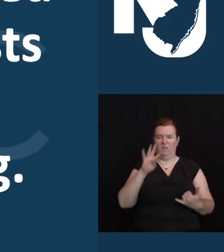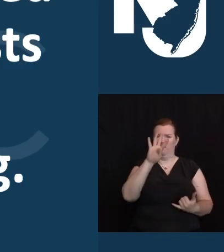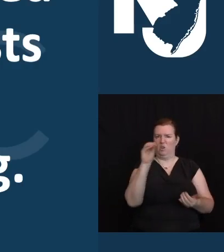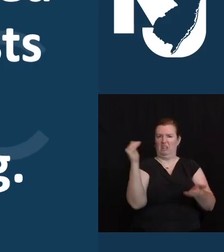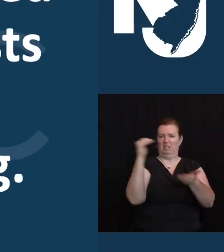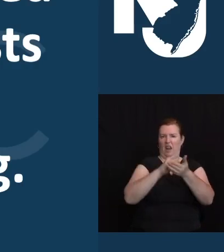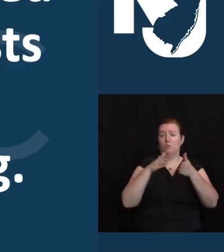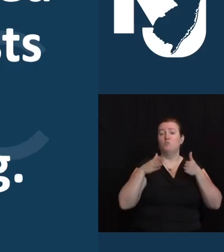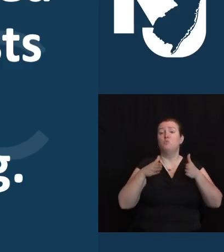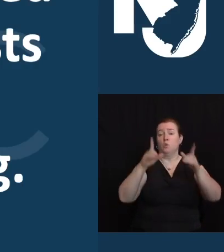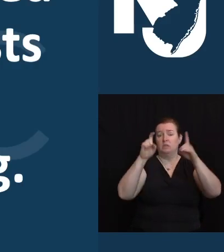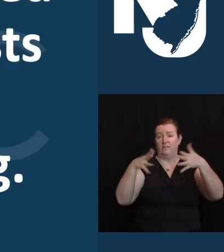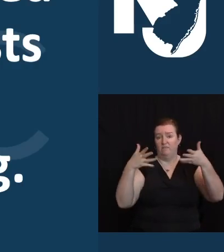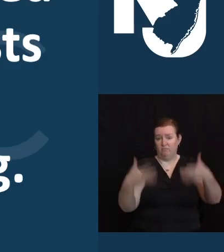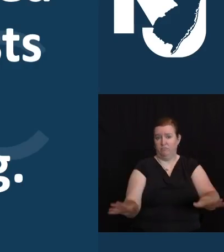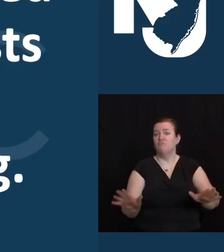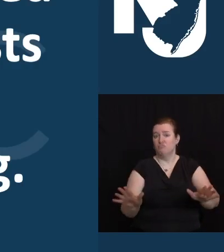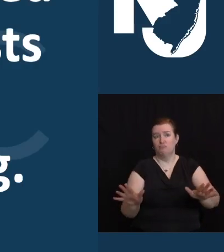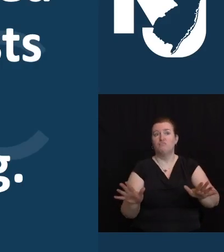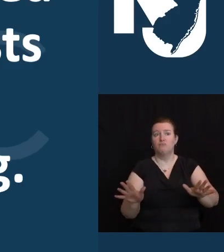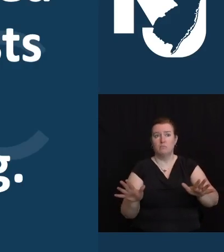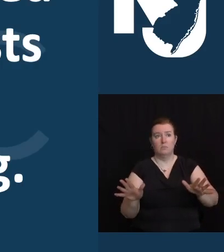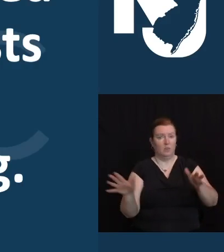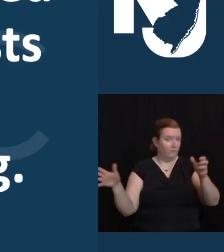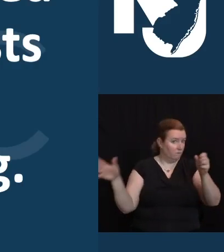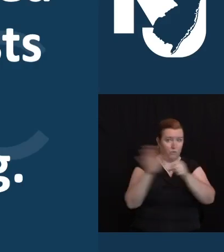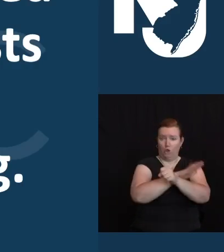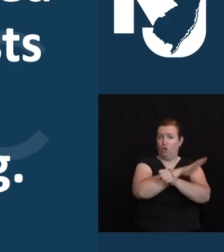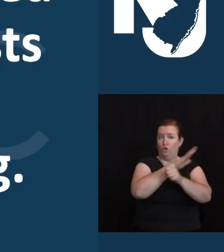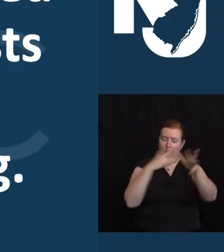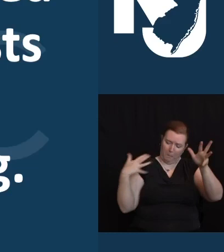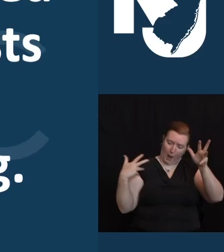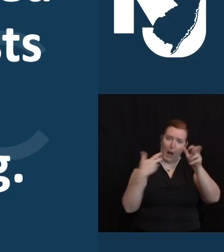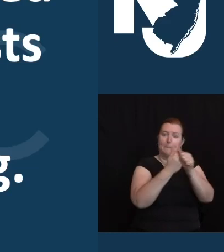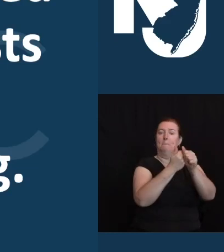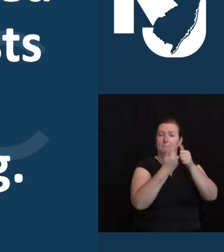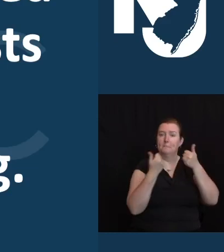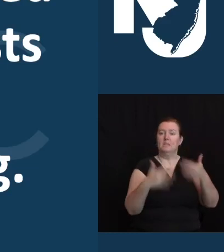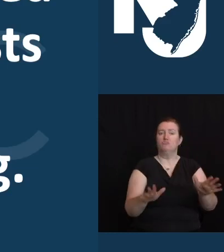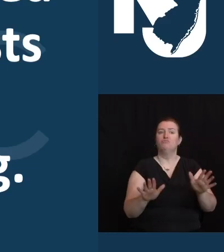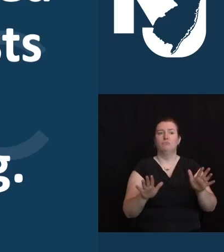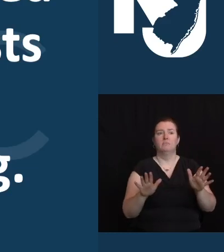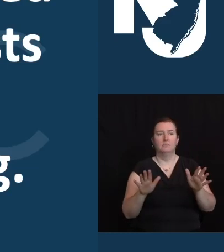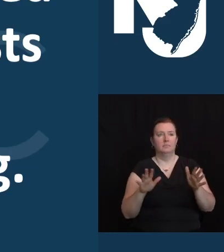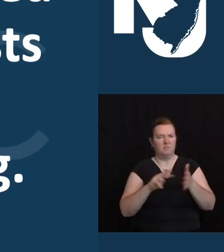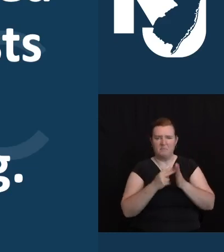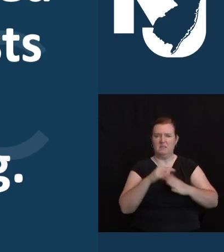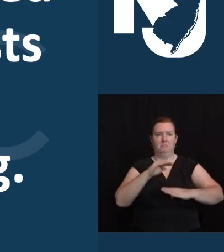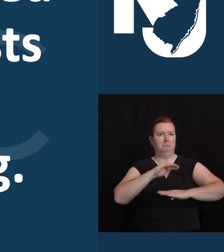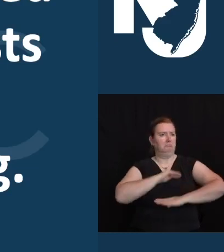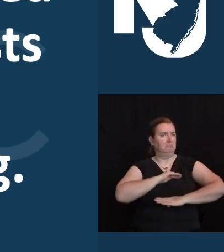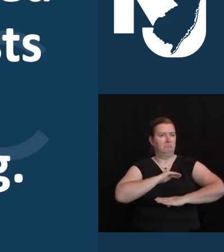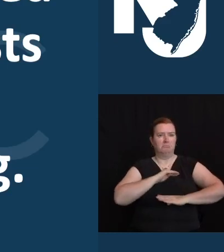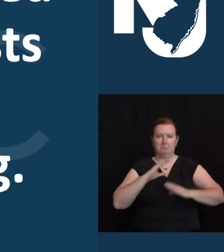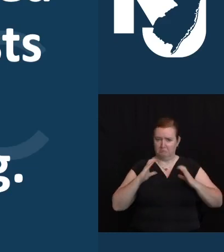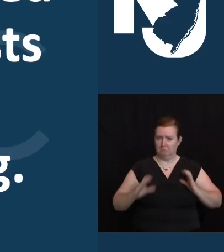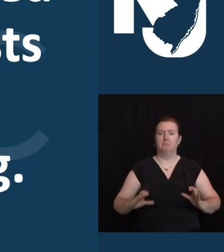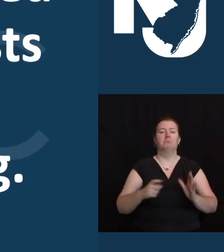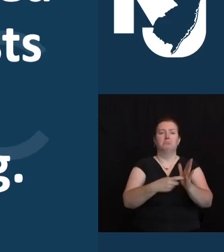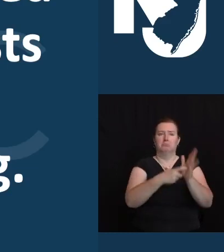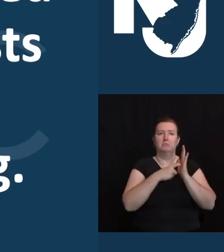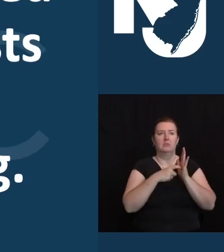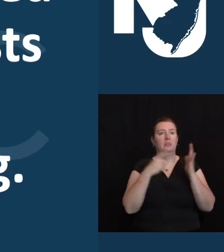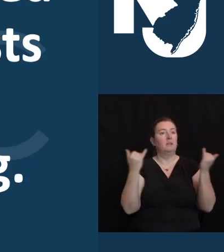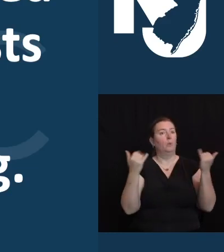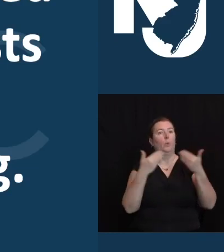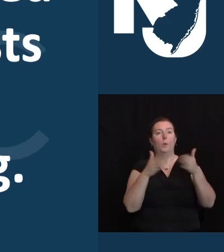fully, not chopping through a backlog, but fully meeting customer demand and actually leading to open and available